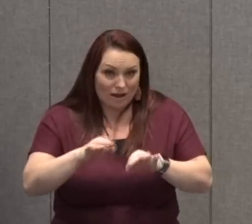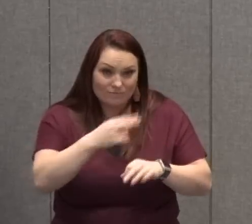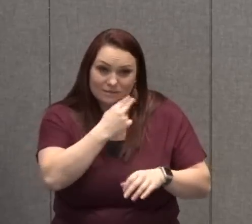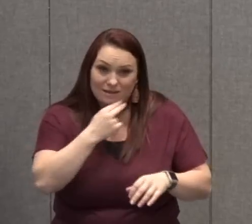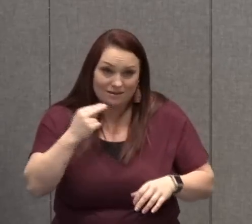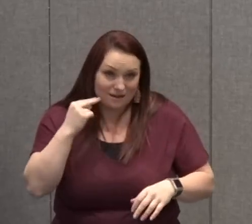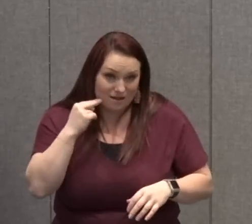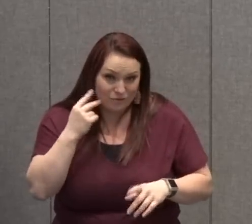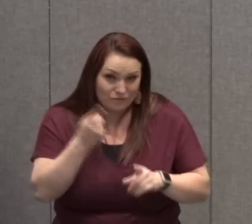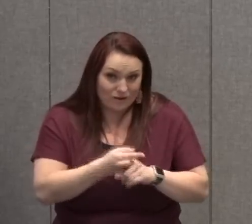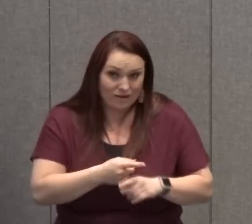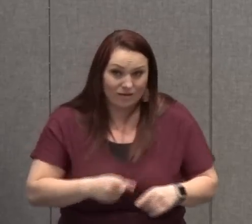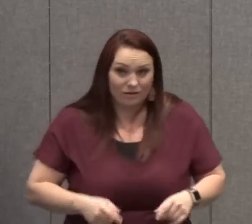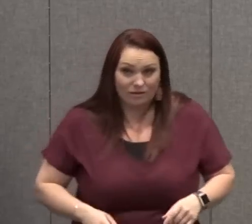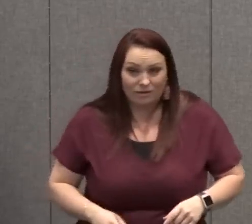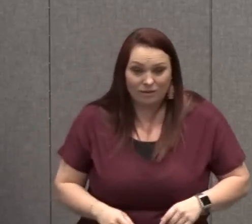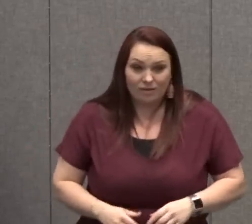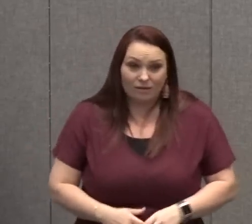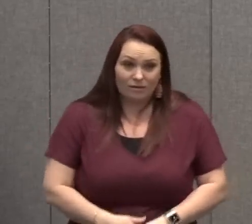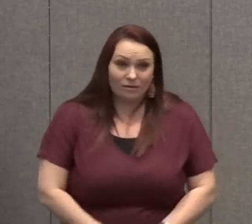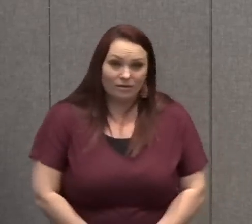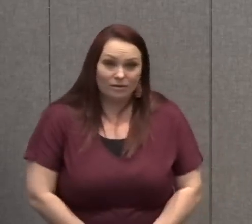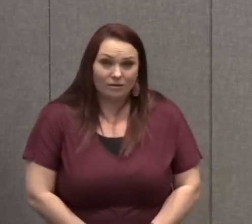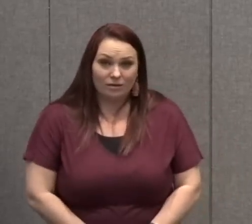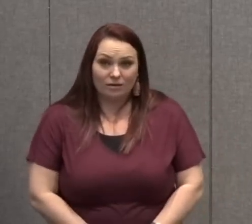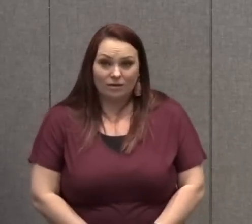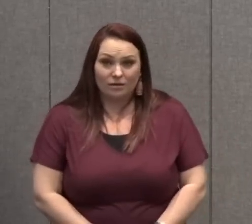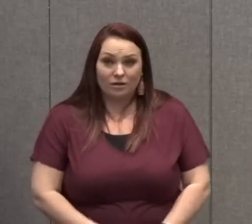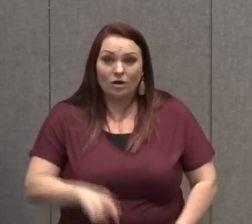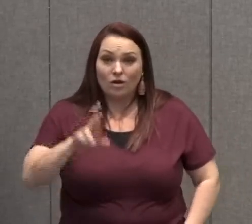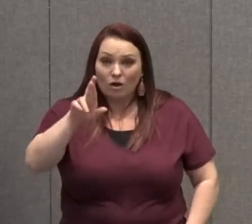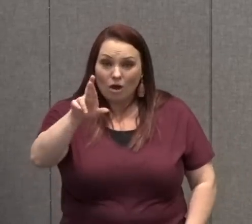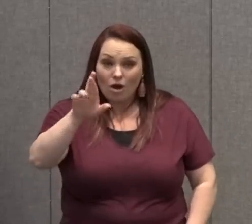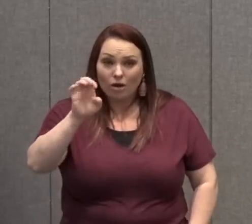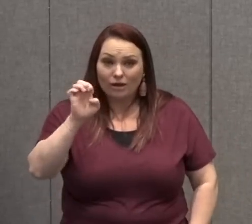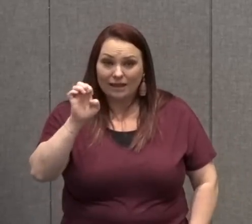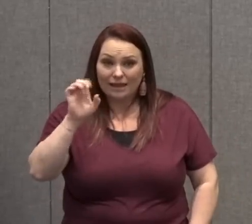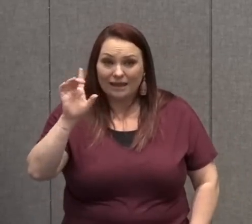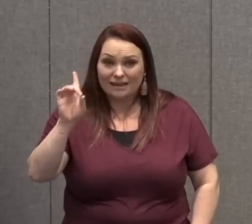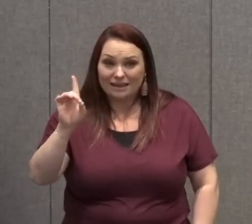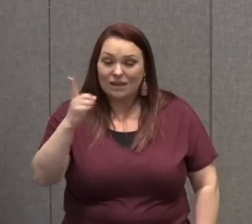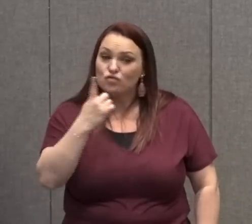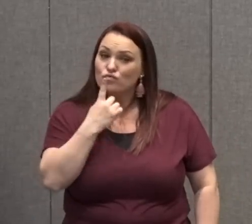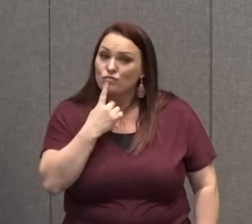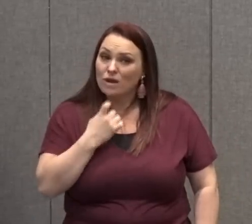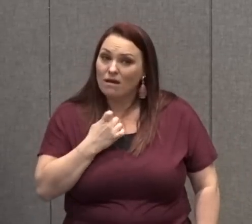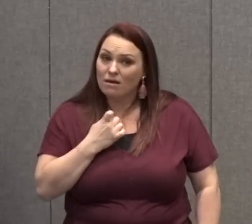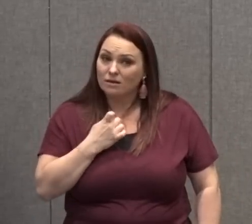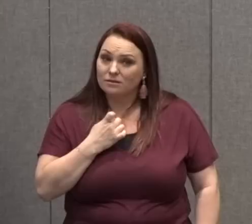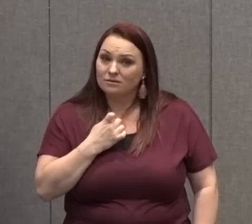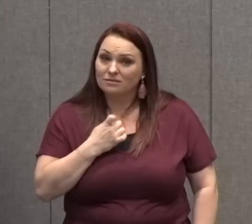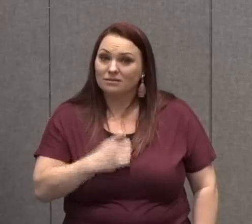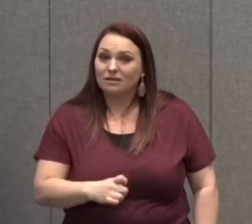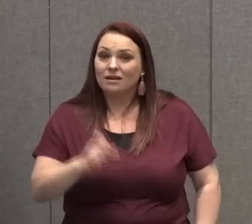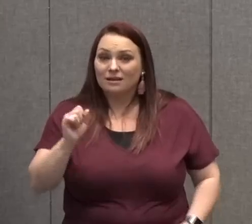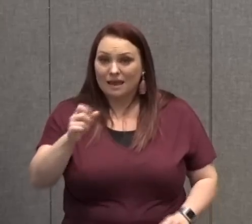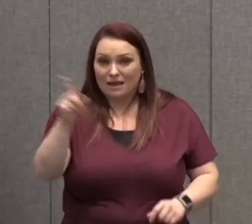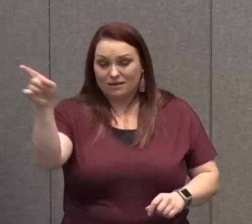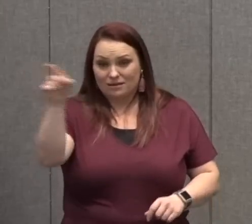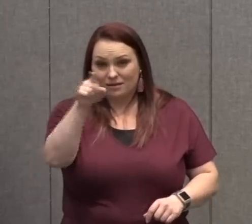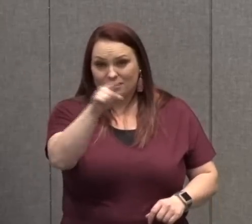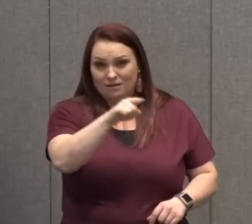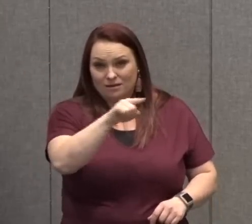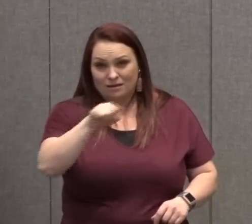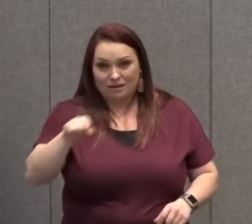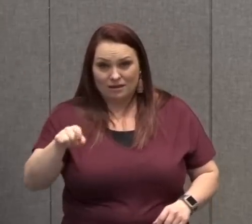noun so could we do something like red yes can it connect that way yes it could connect diagonally so